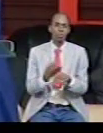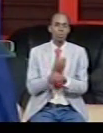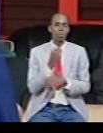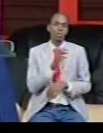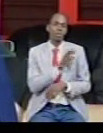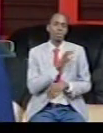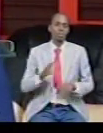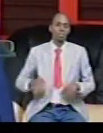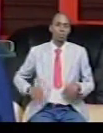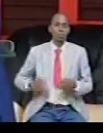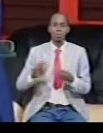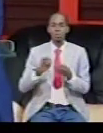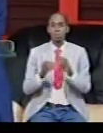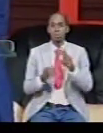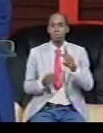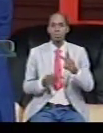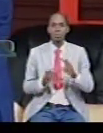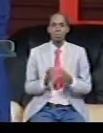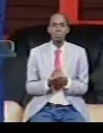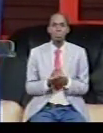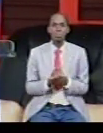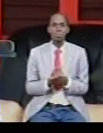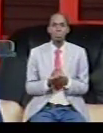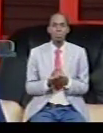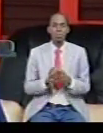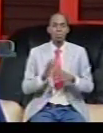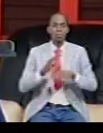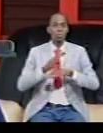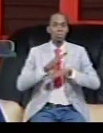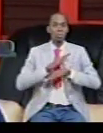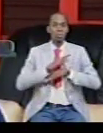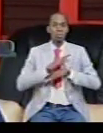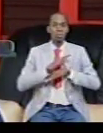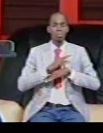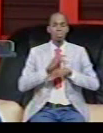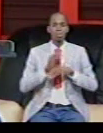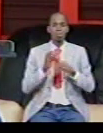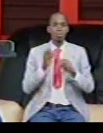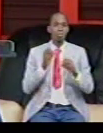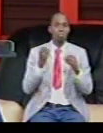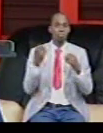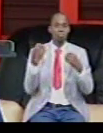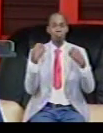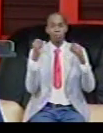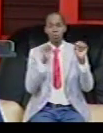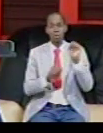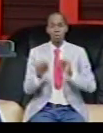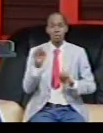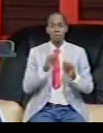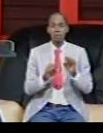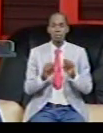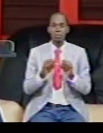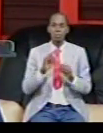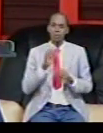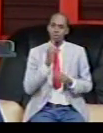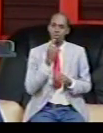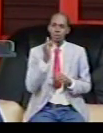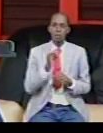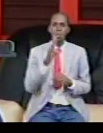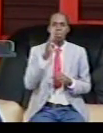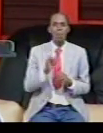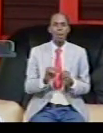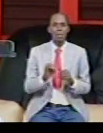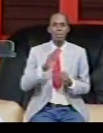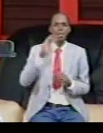Christ. Number two, contending earnestly by grace and love